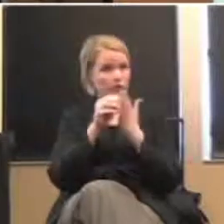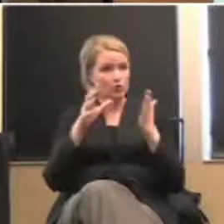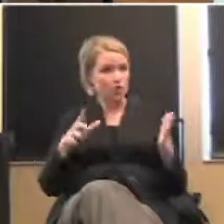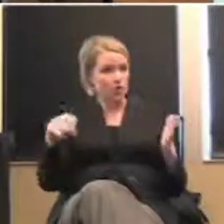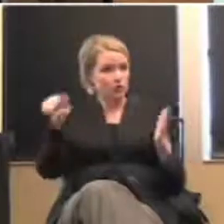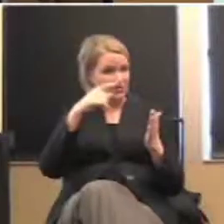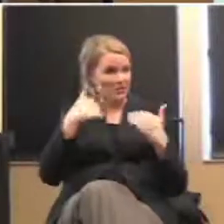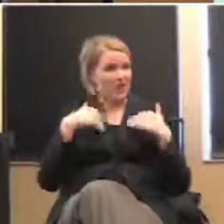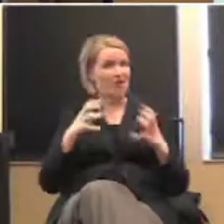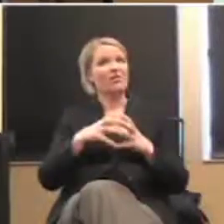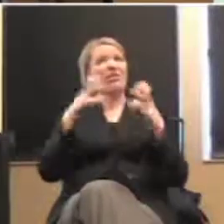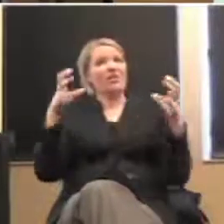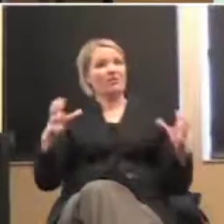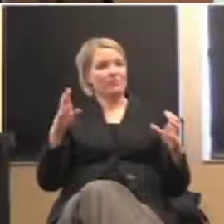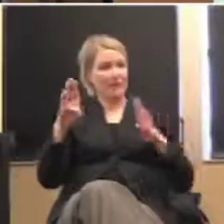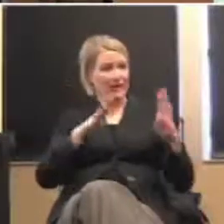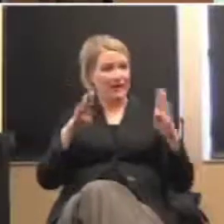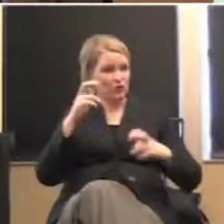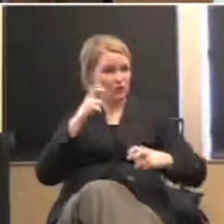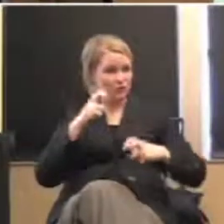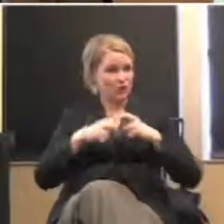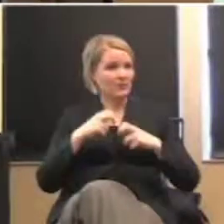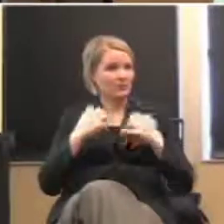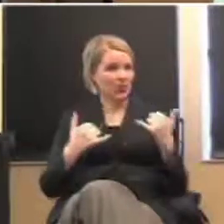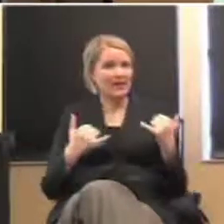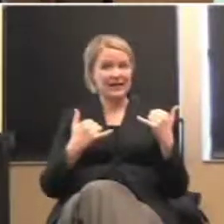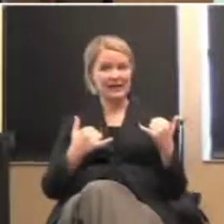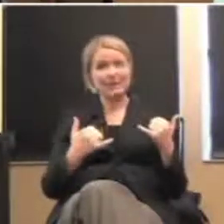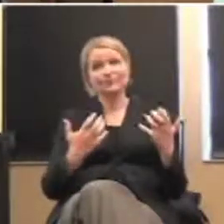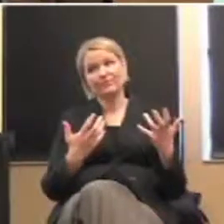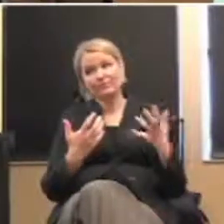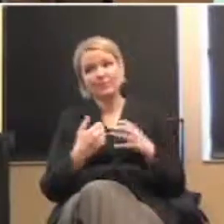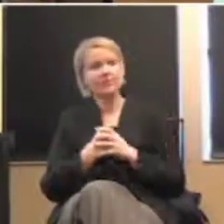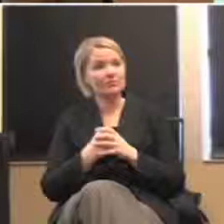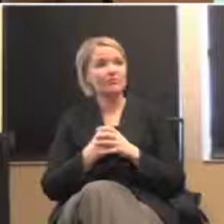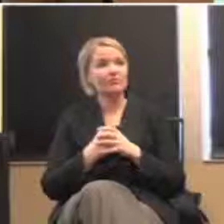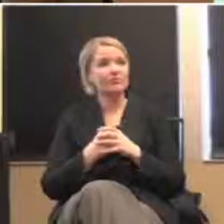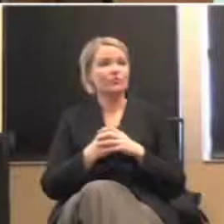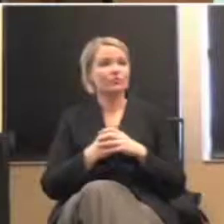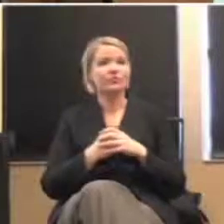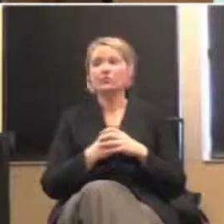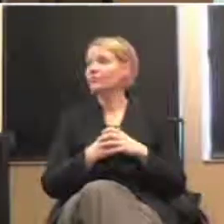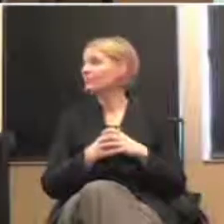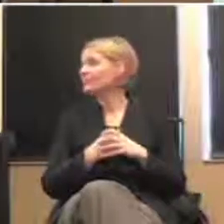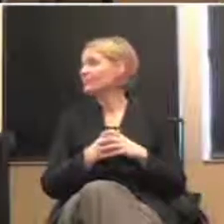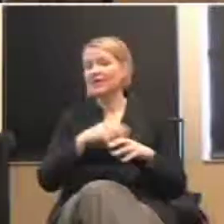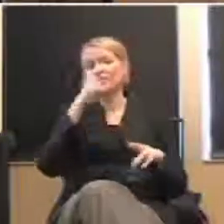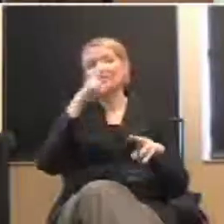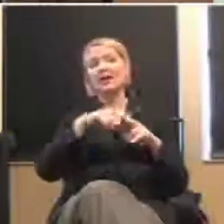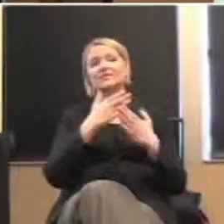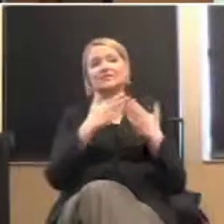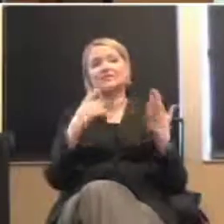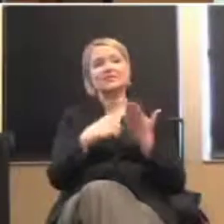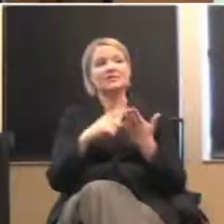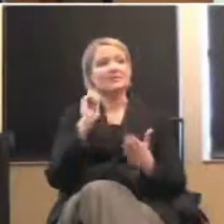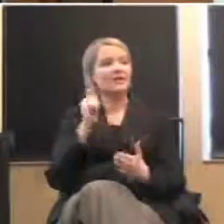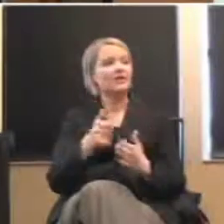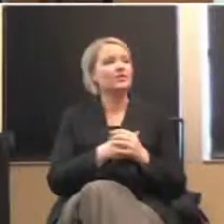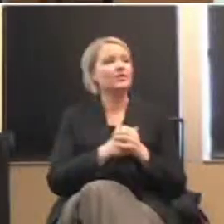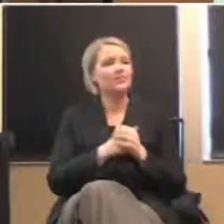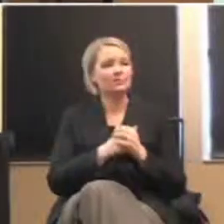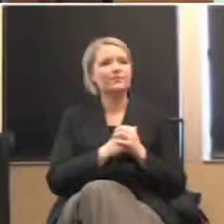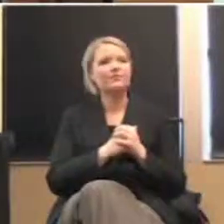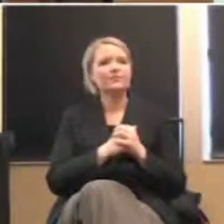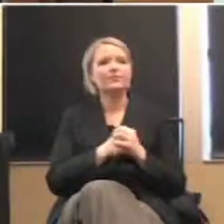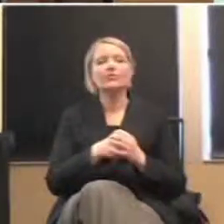pretty significant behavioral challenges right now? Yes. Okay, so we'll have some fun stuff to talk about. Social